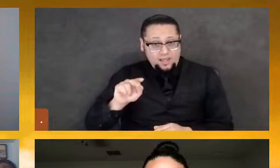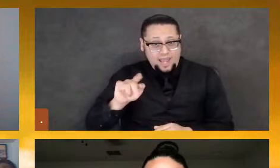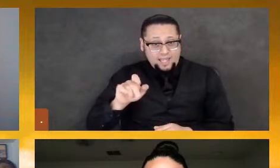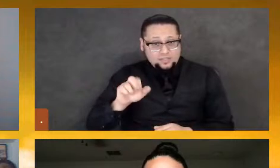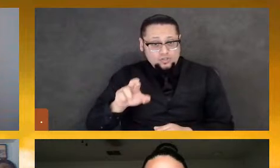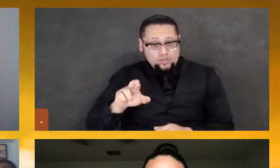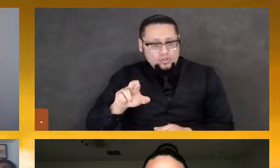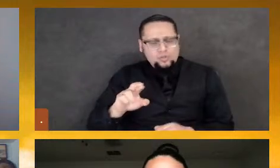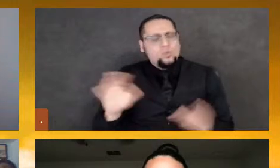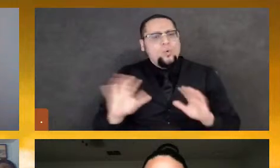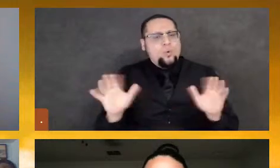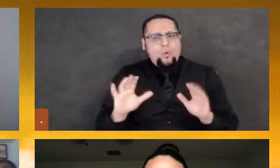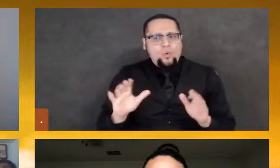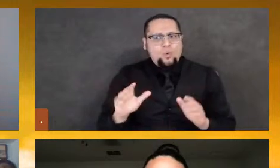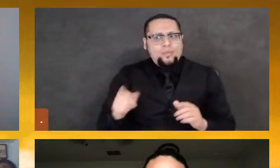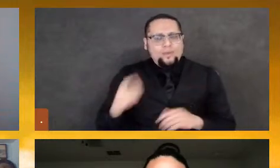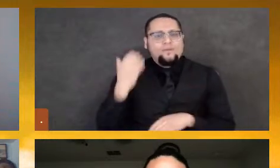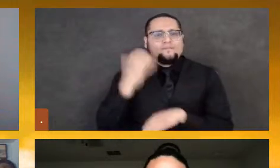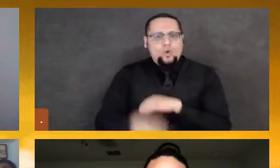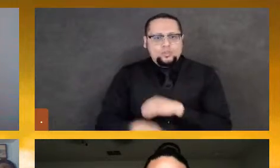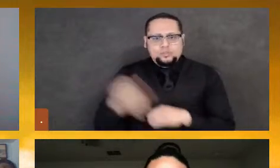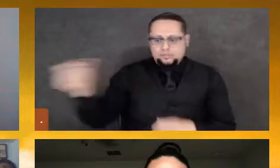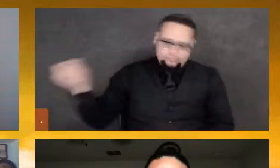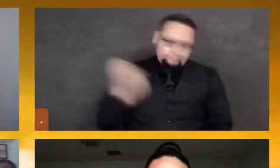And just to cut down my time,